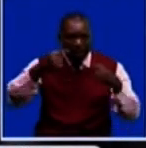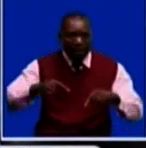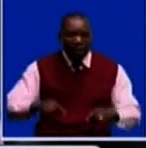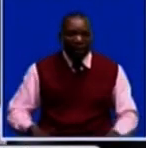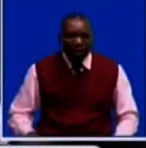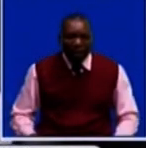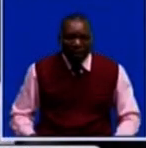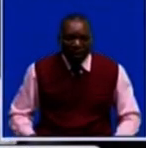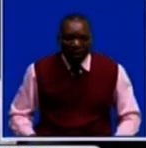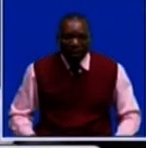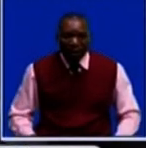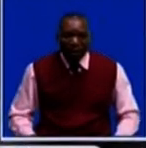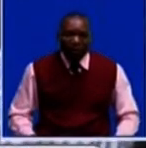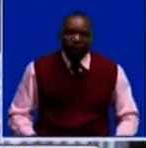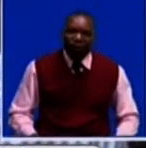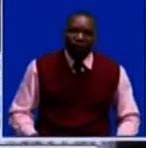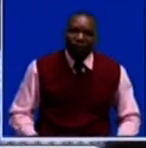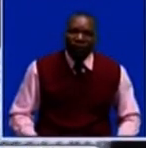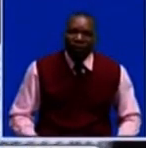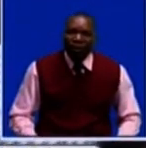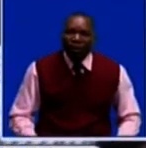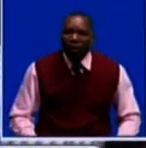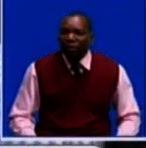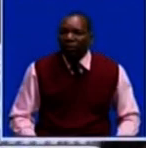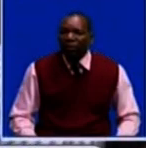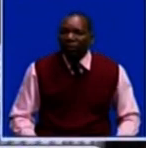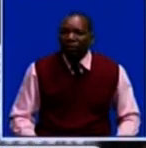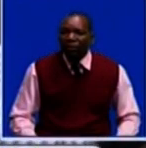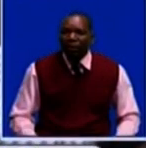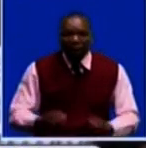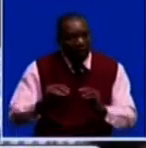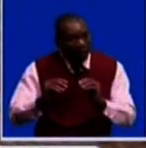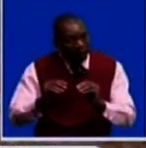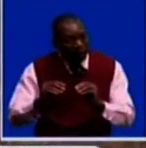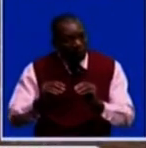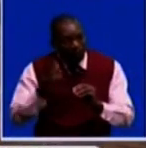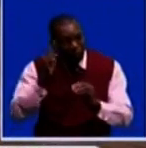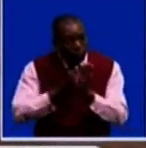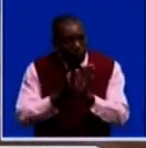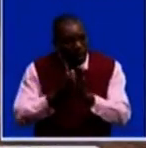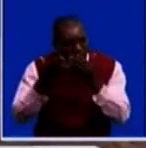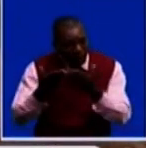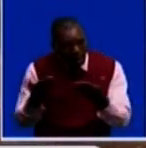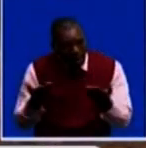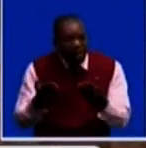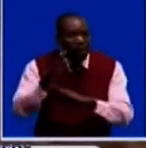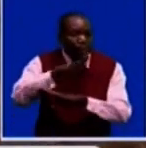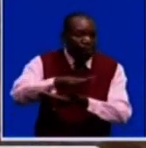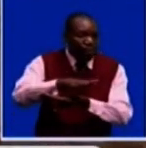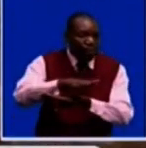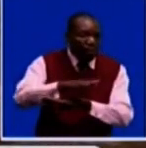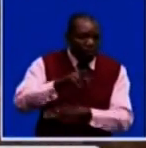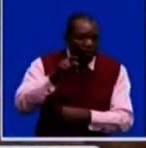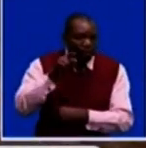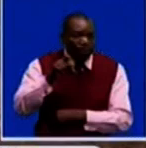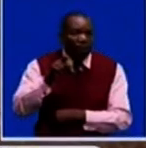allocated we agreed that land be given to the school. Later in the evening, the Minister of General